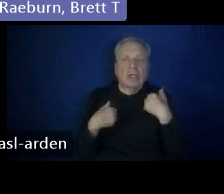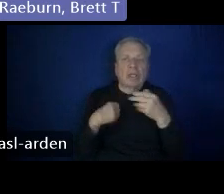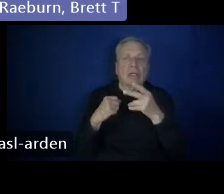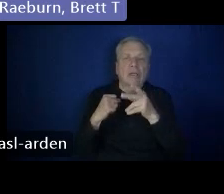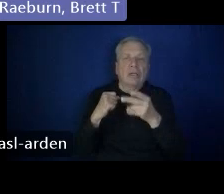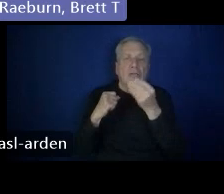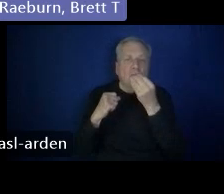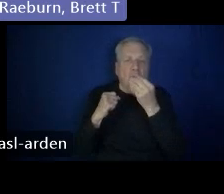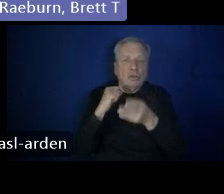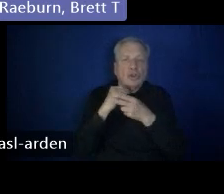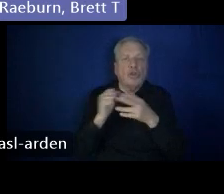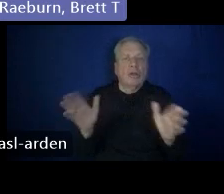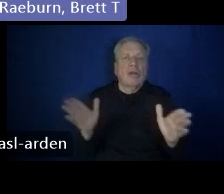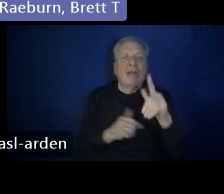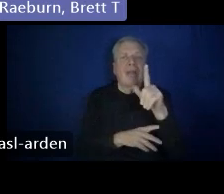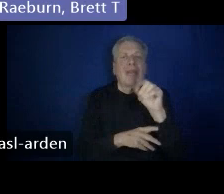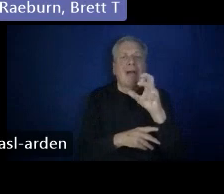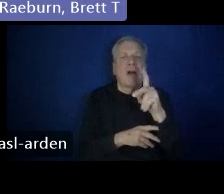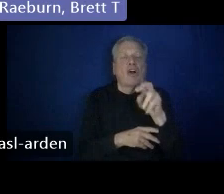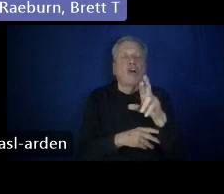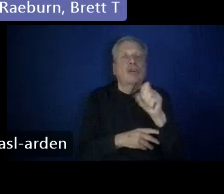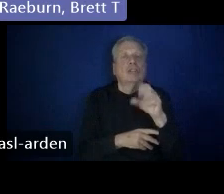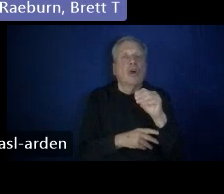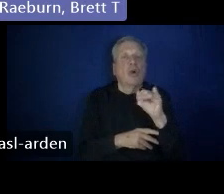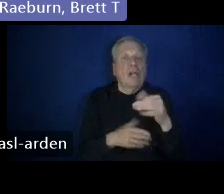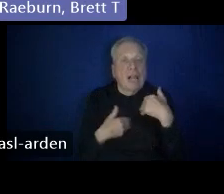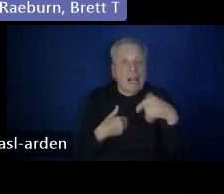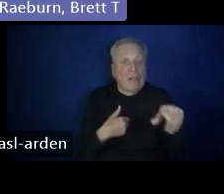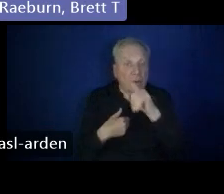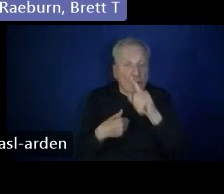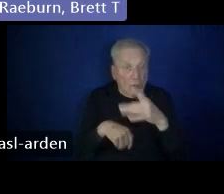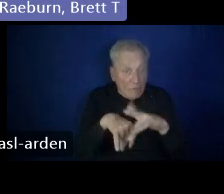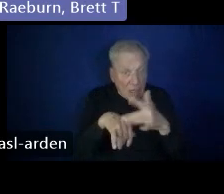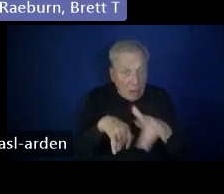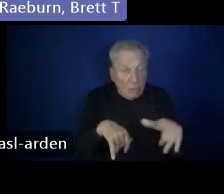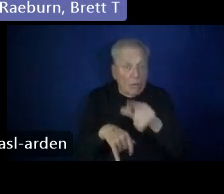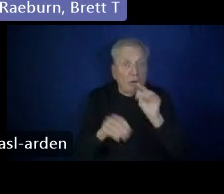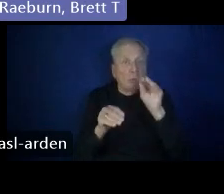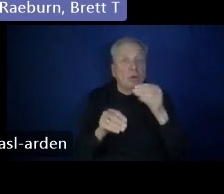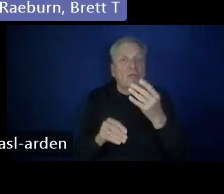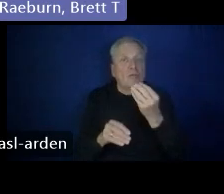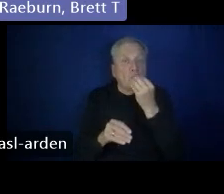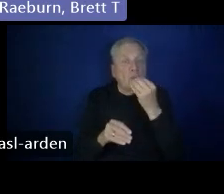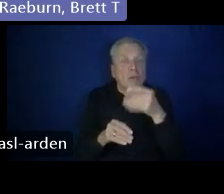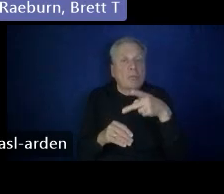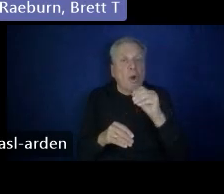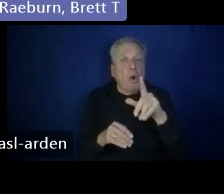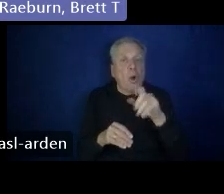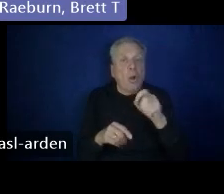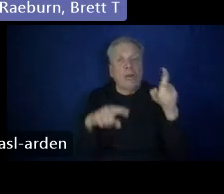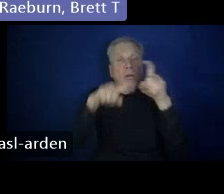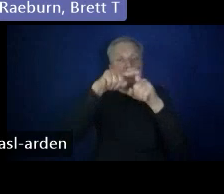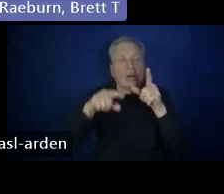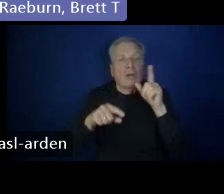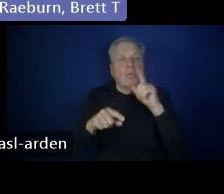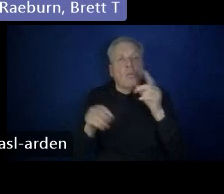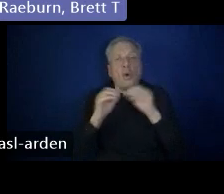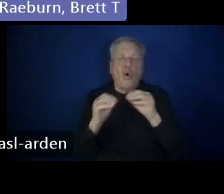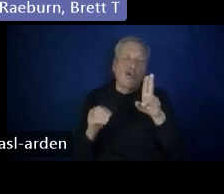locker. So if there's live trees available to put up a food pole, that's what we do. It's a little more rustic.